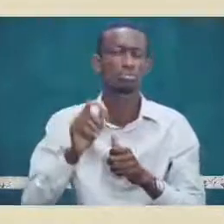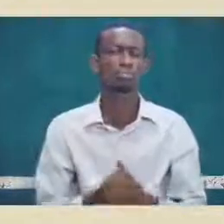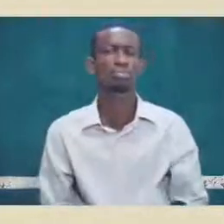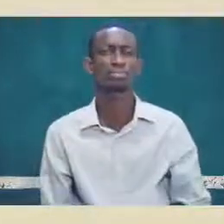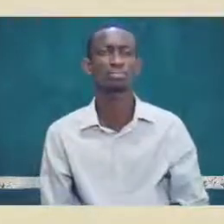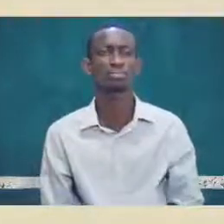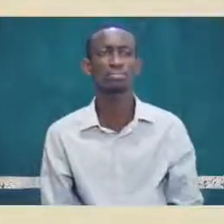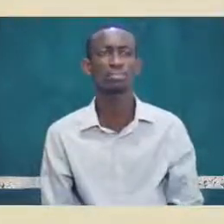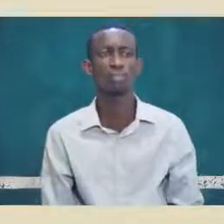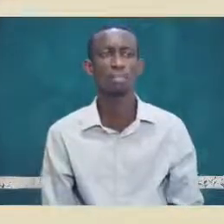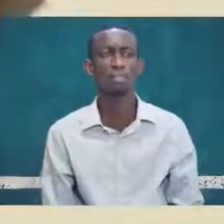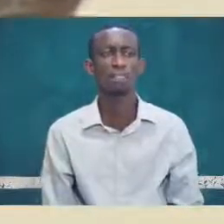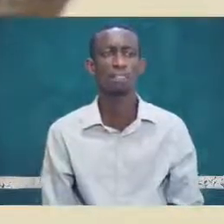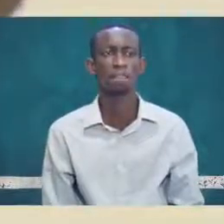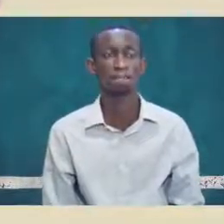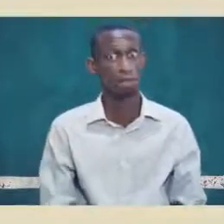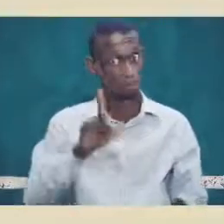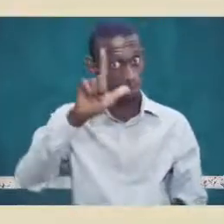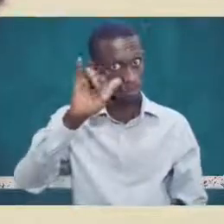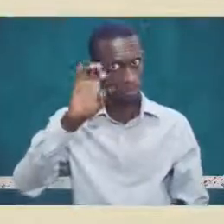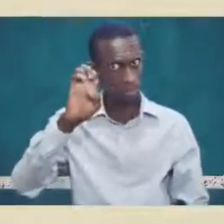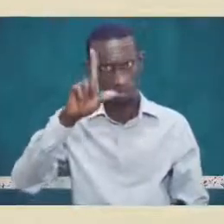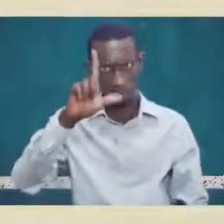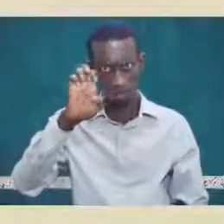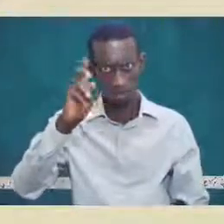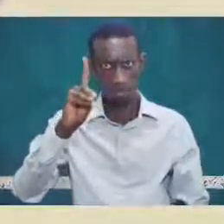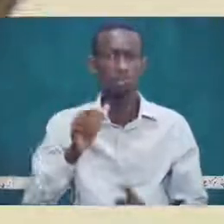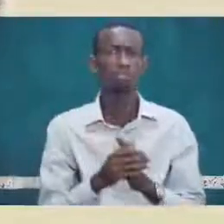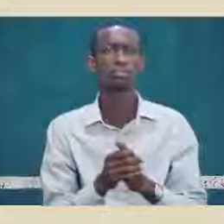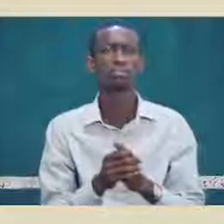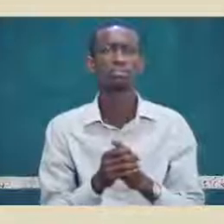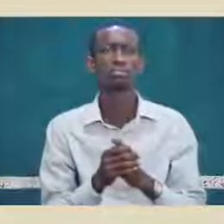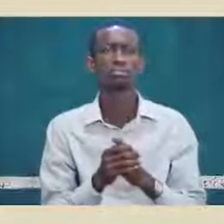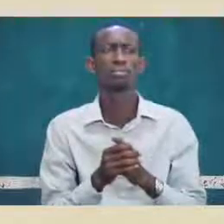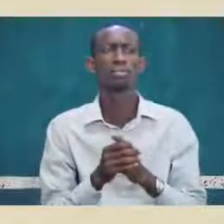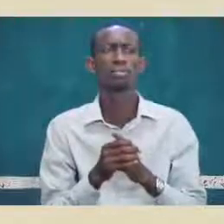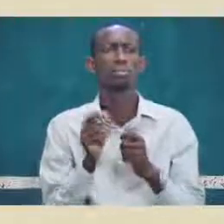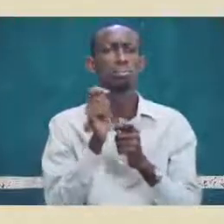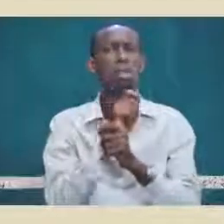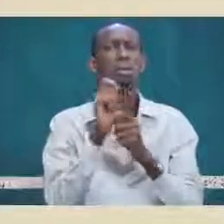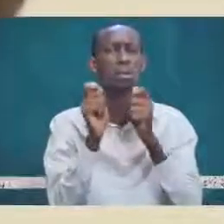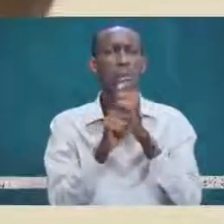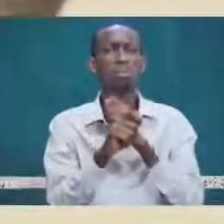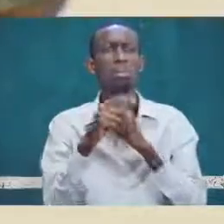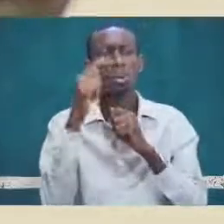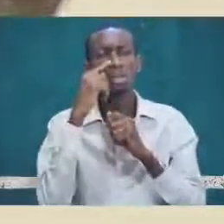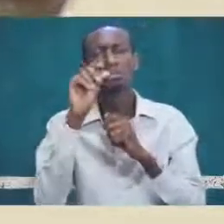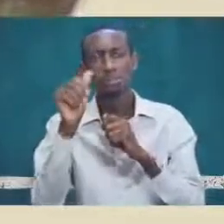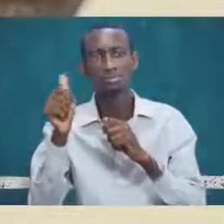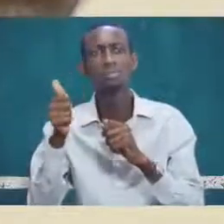So lead nitrate crackles. As it is crackling, then it is changing into other